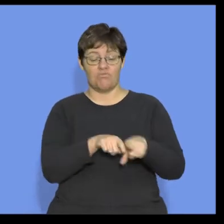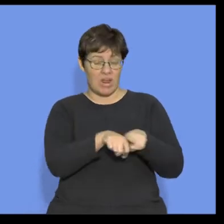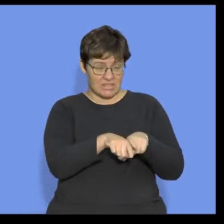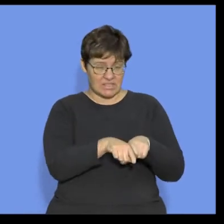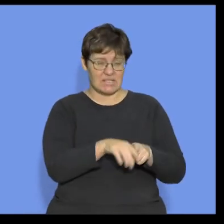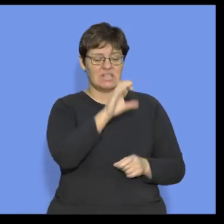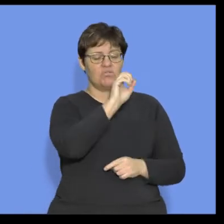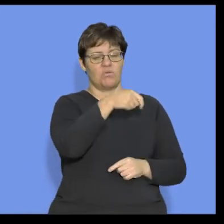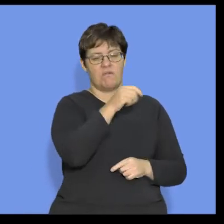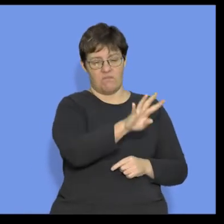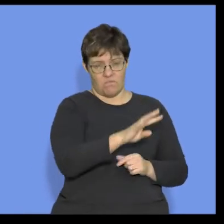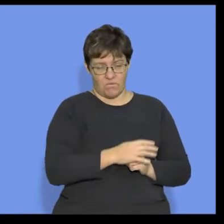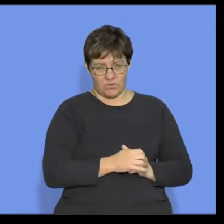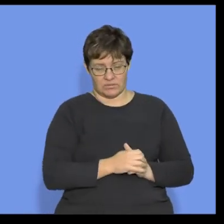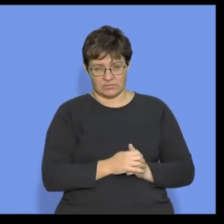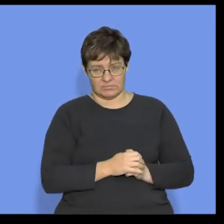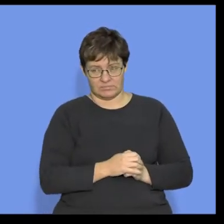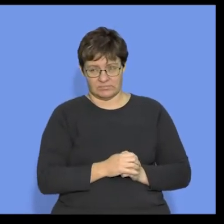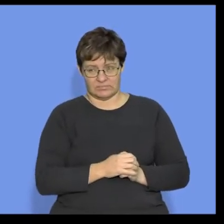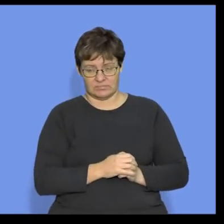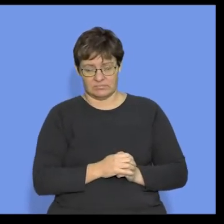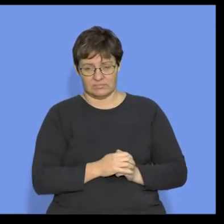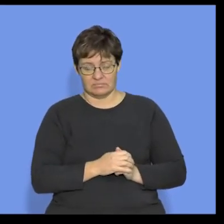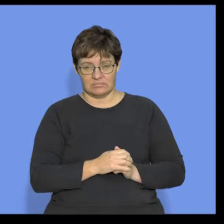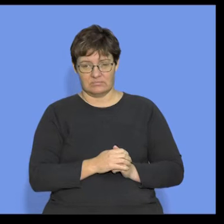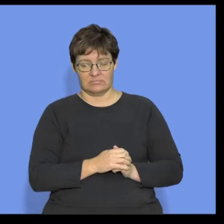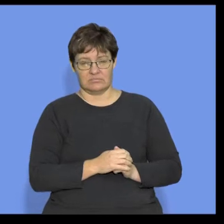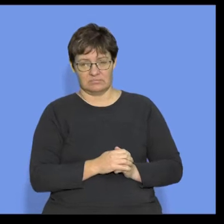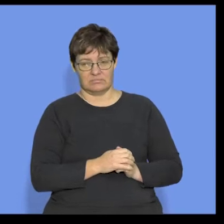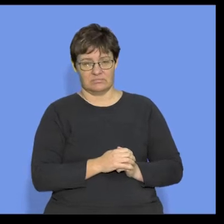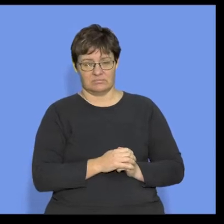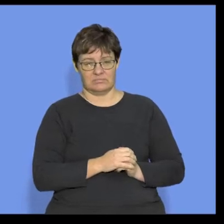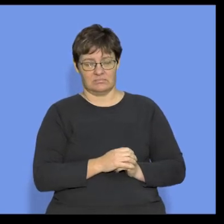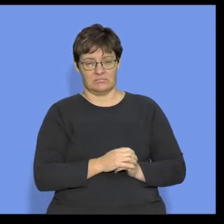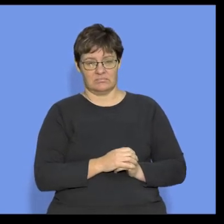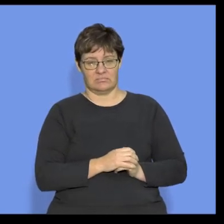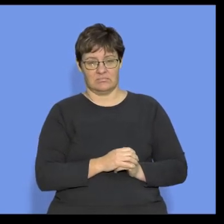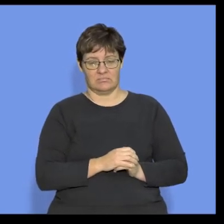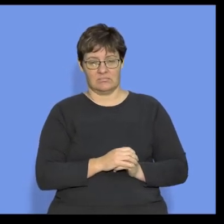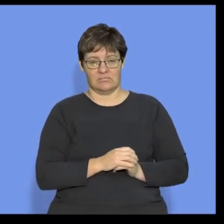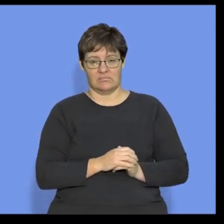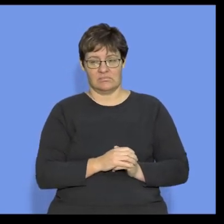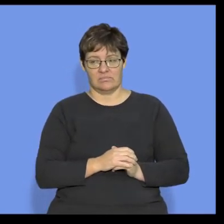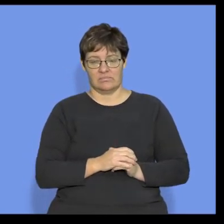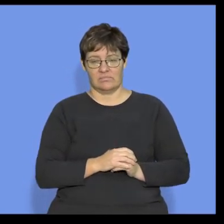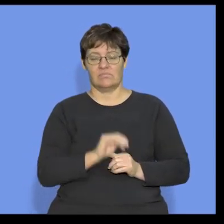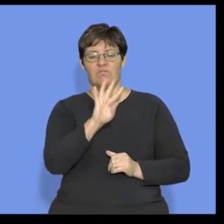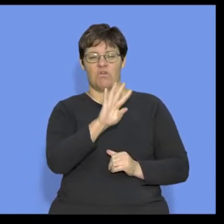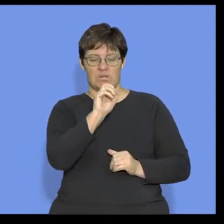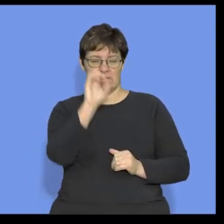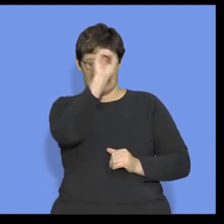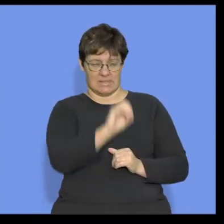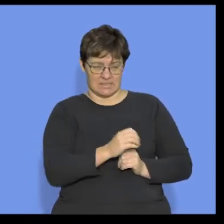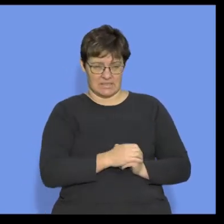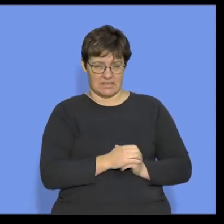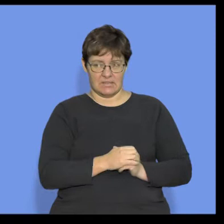we give it the actual probability. The probability that Peter wins a race is 0.4. 0.4 is 40%.